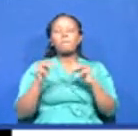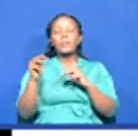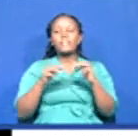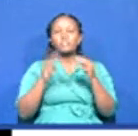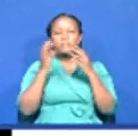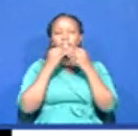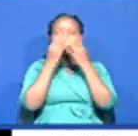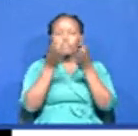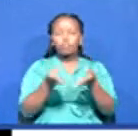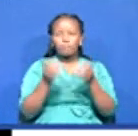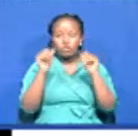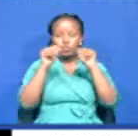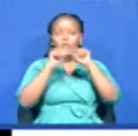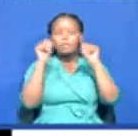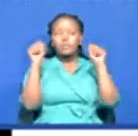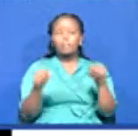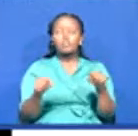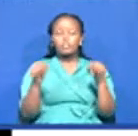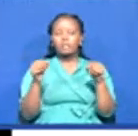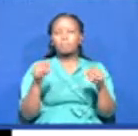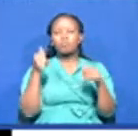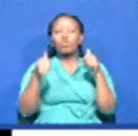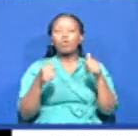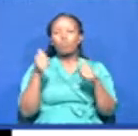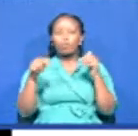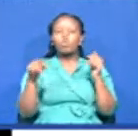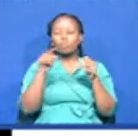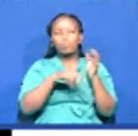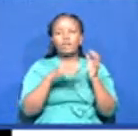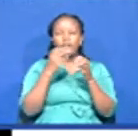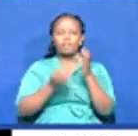that we are launching today.